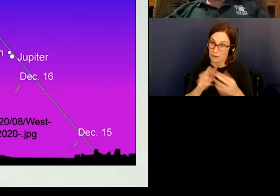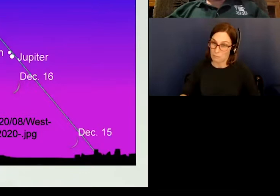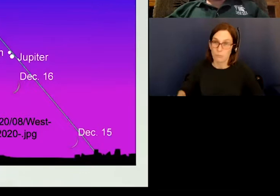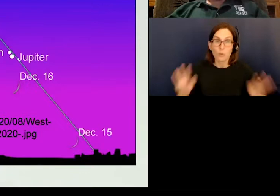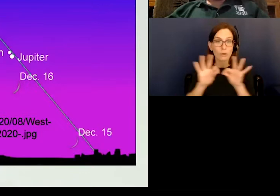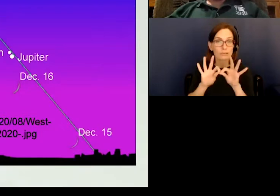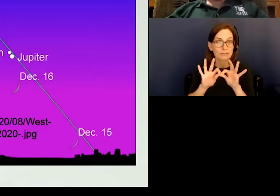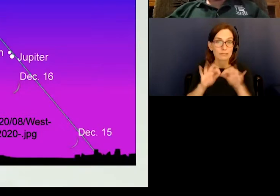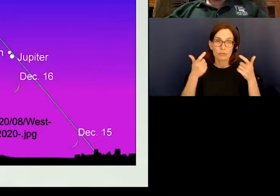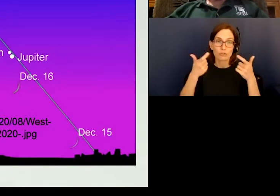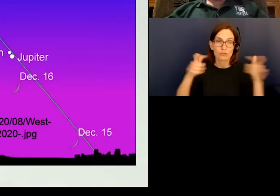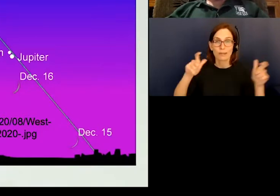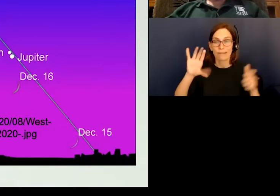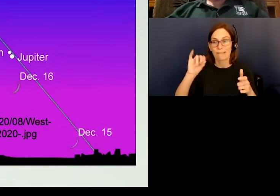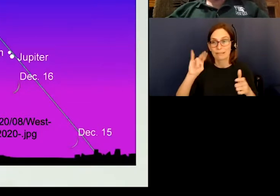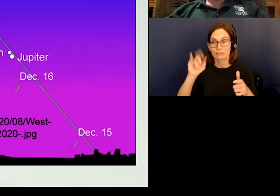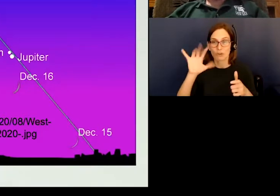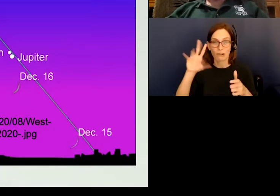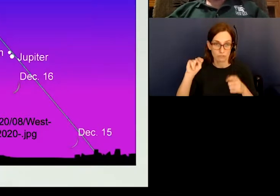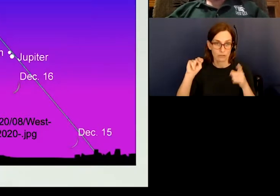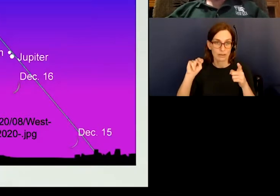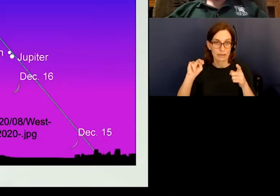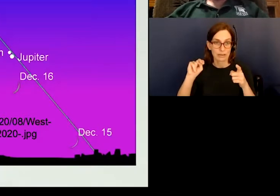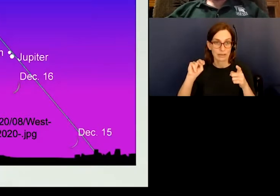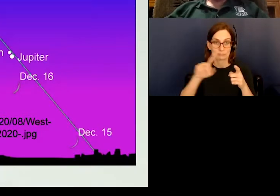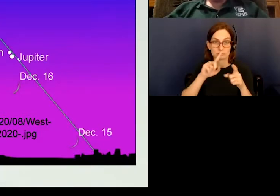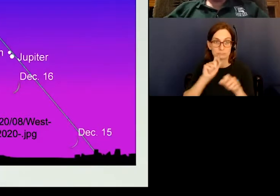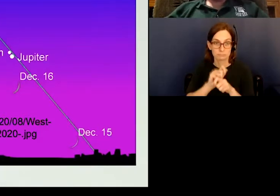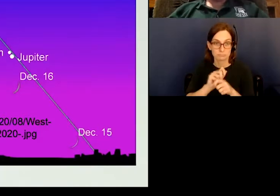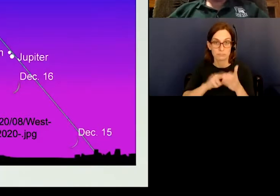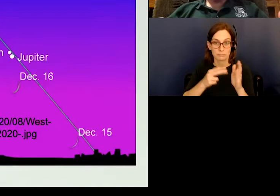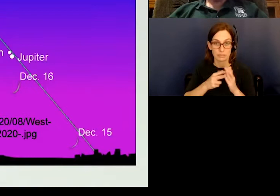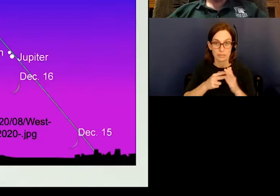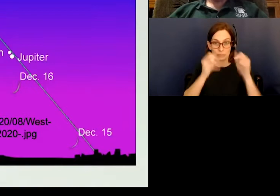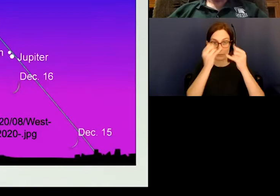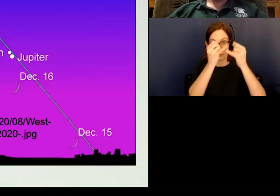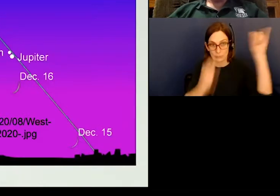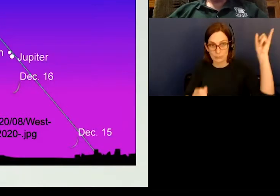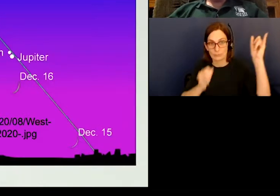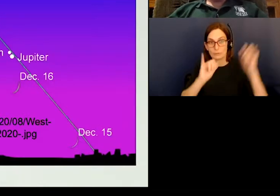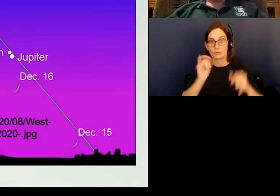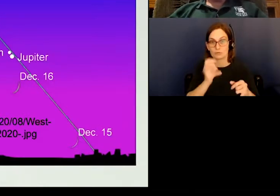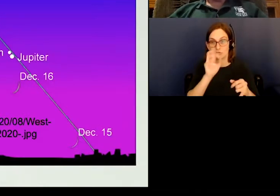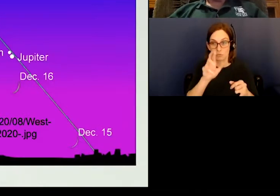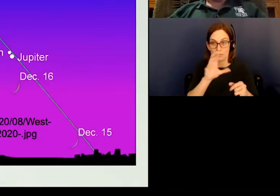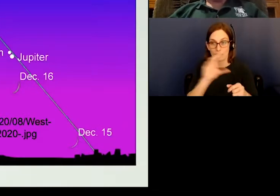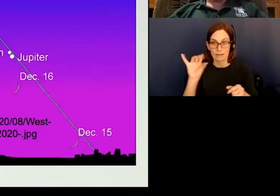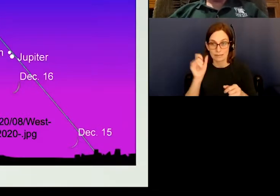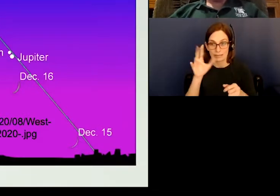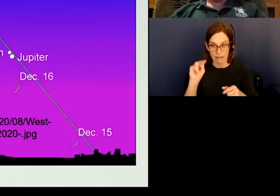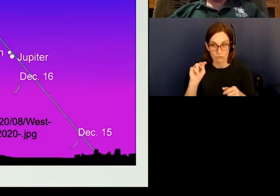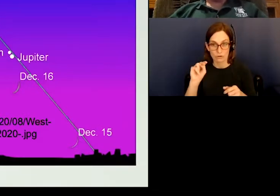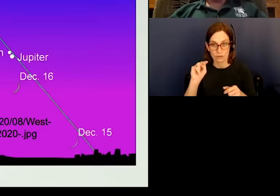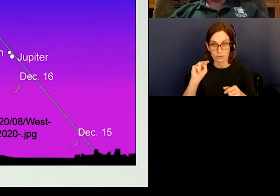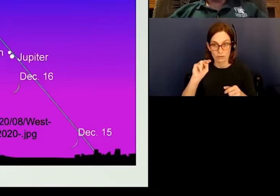Great Conjunction. Great Conjunction literally is a conjunction of Jupiter and Saturn. That's what that term means. Jupiter is the brightest